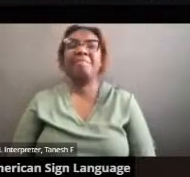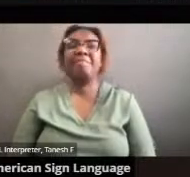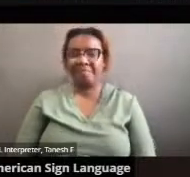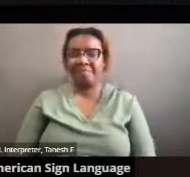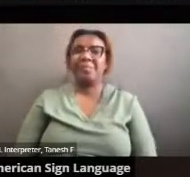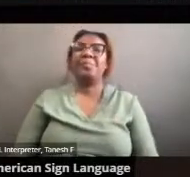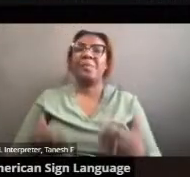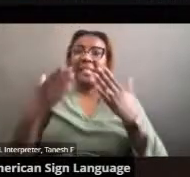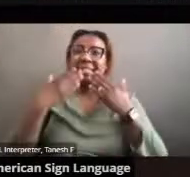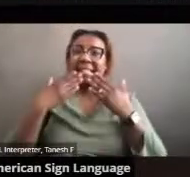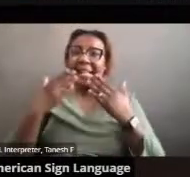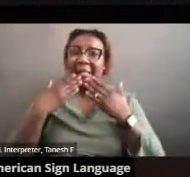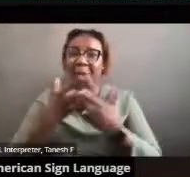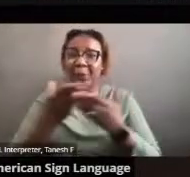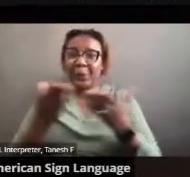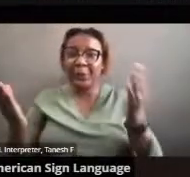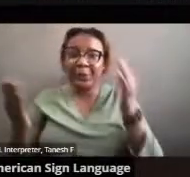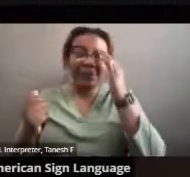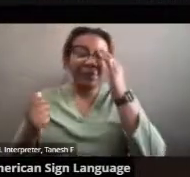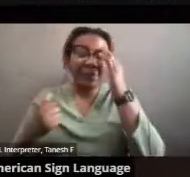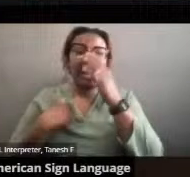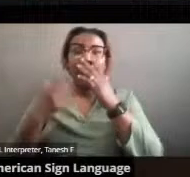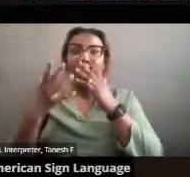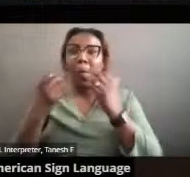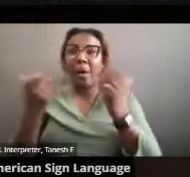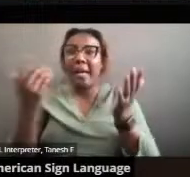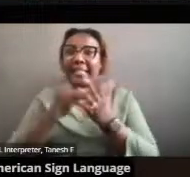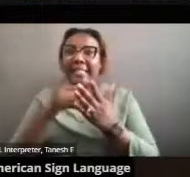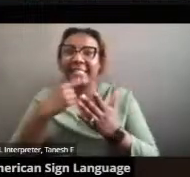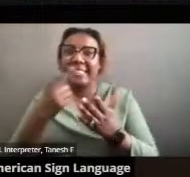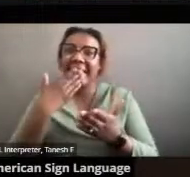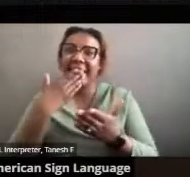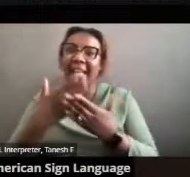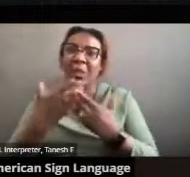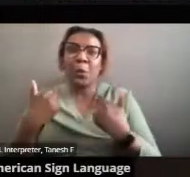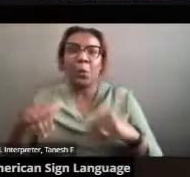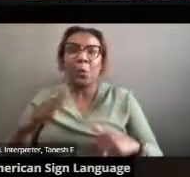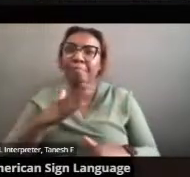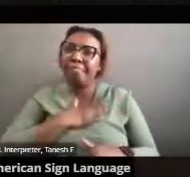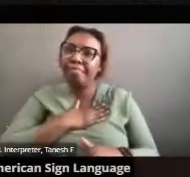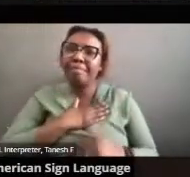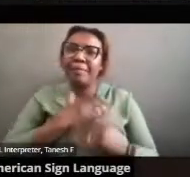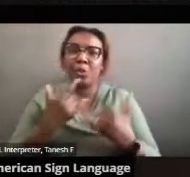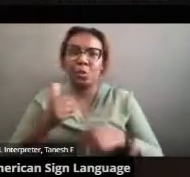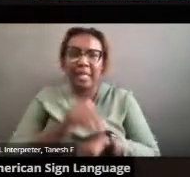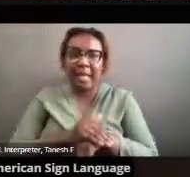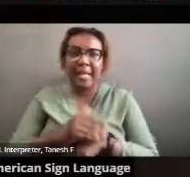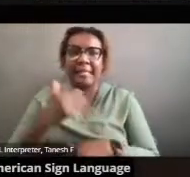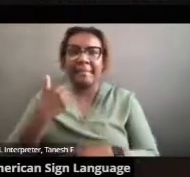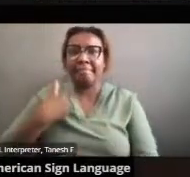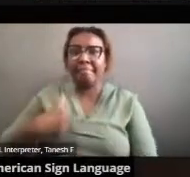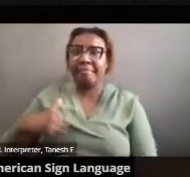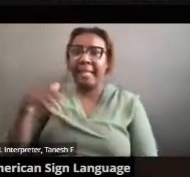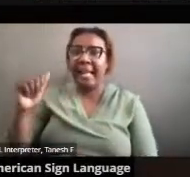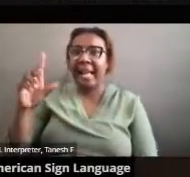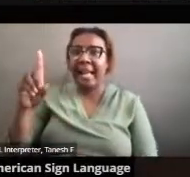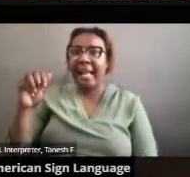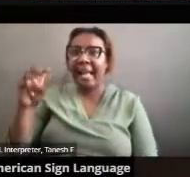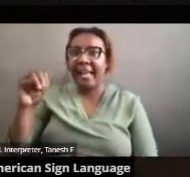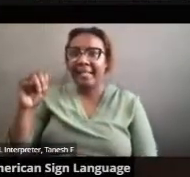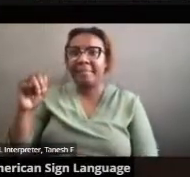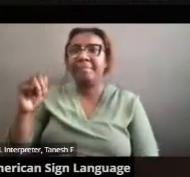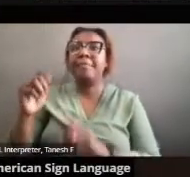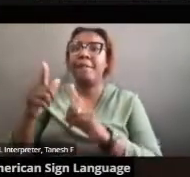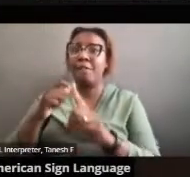Thank you all. Just want to thank you for a powerful service tonight. My name is Adam. I'm at the Cairo Center, white man with